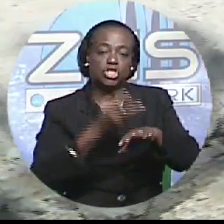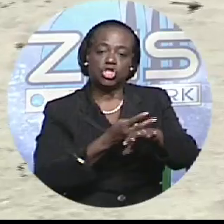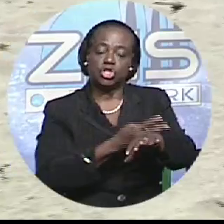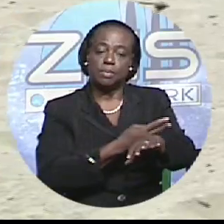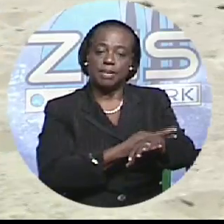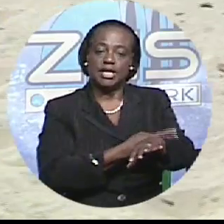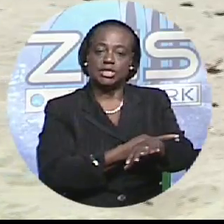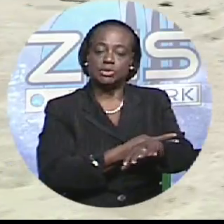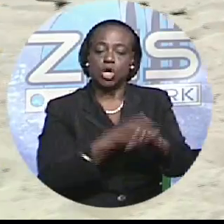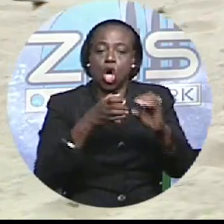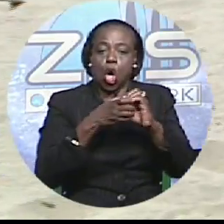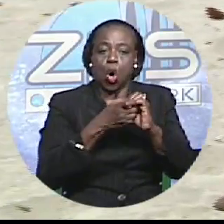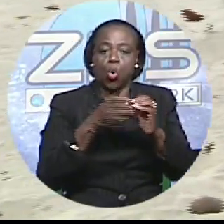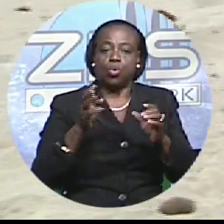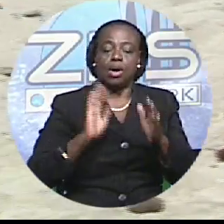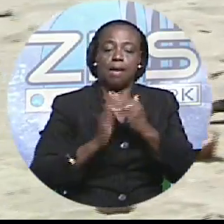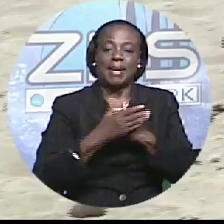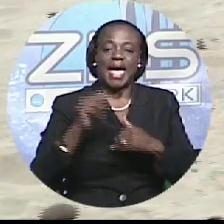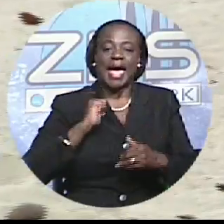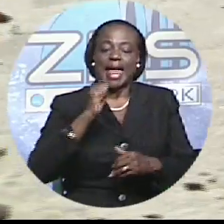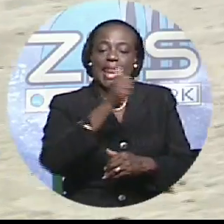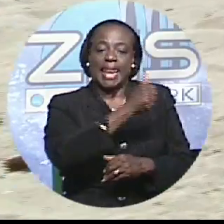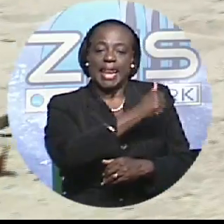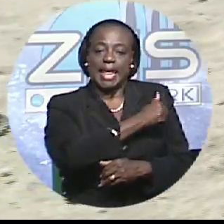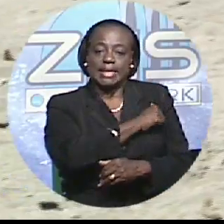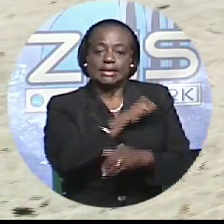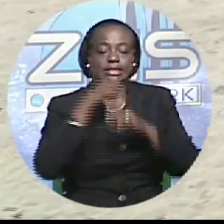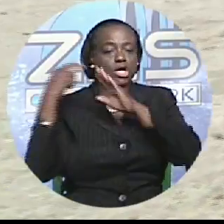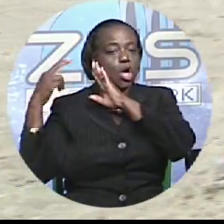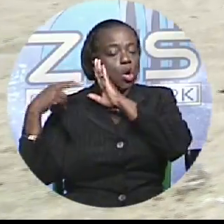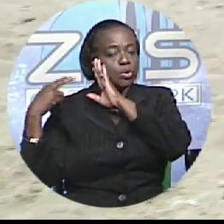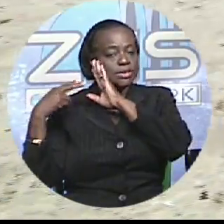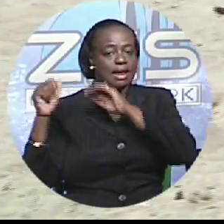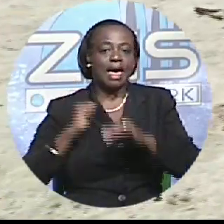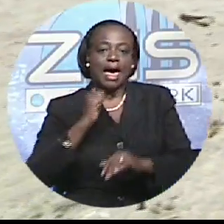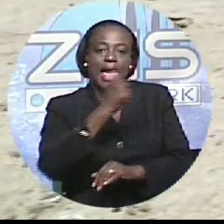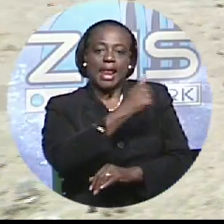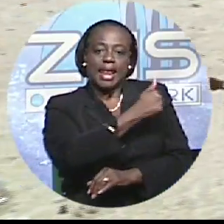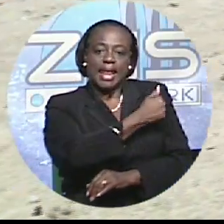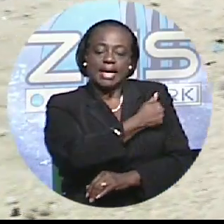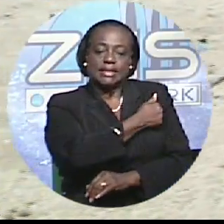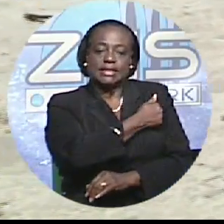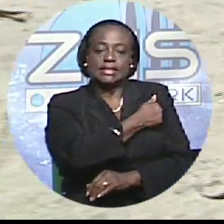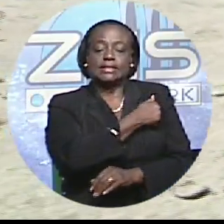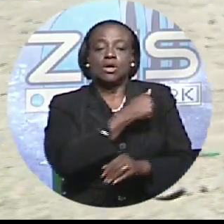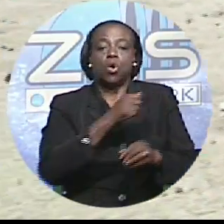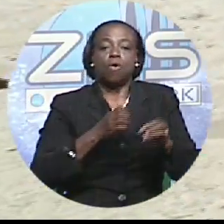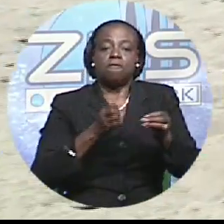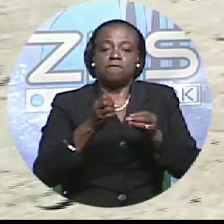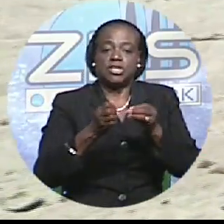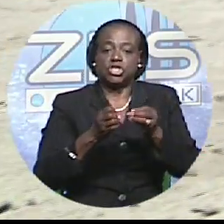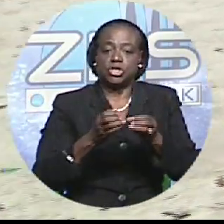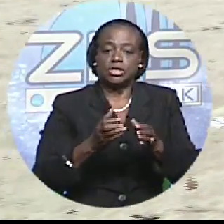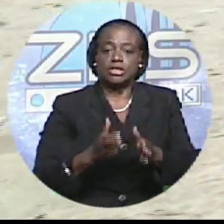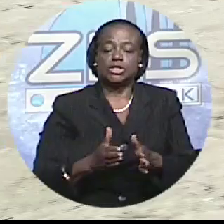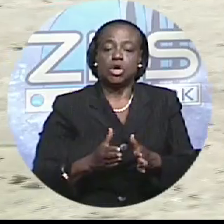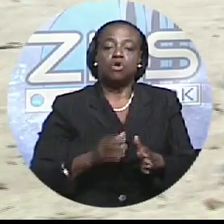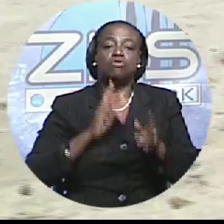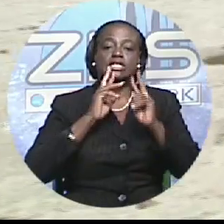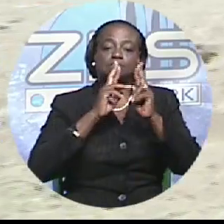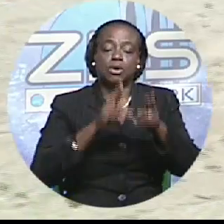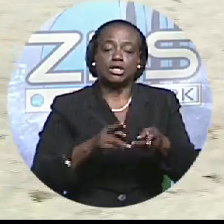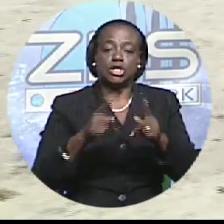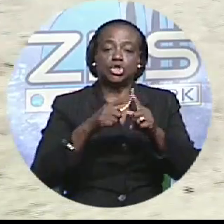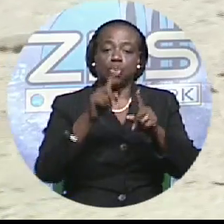owned by the Atlantis Resort, according to a posted notice. Atlantis officials responding to questions released a statement this